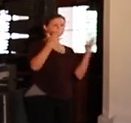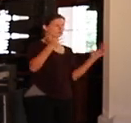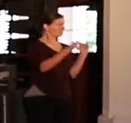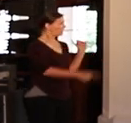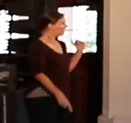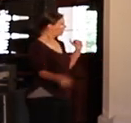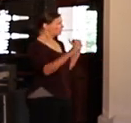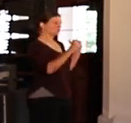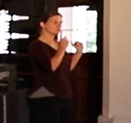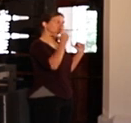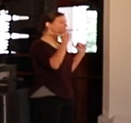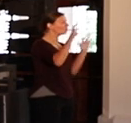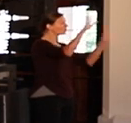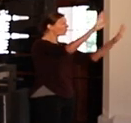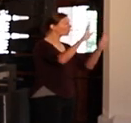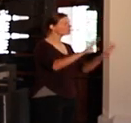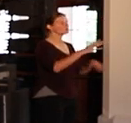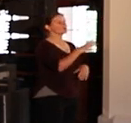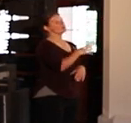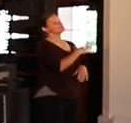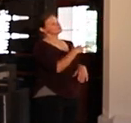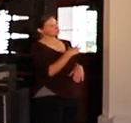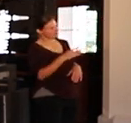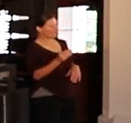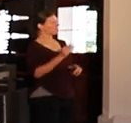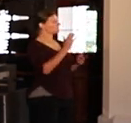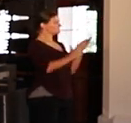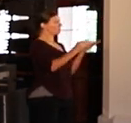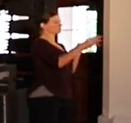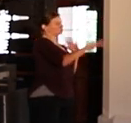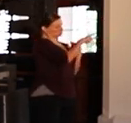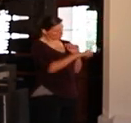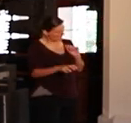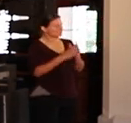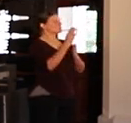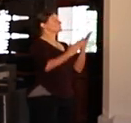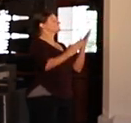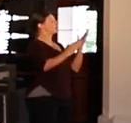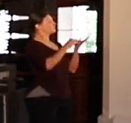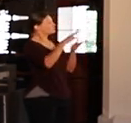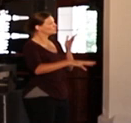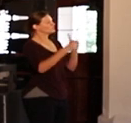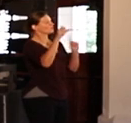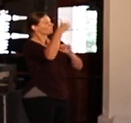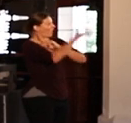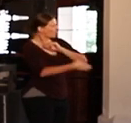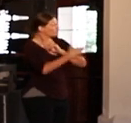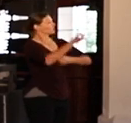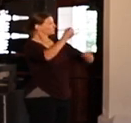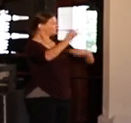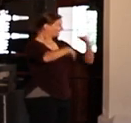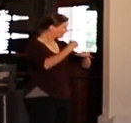You are absolutely awesome. And along with our transfer students, our international exchange students, and